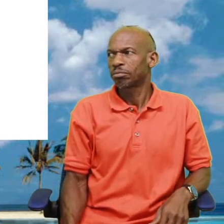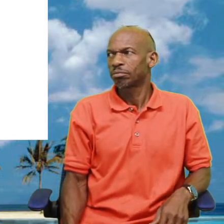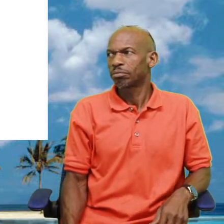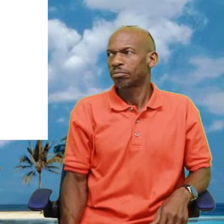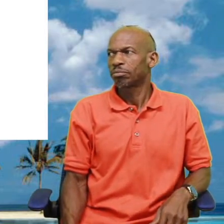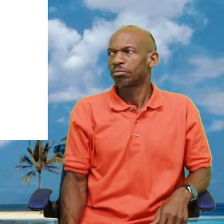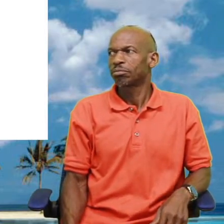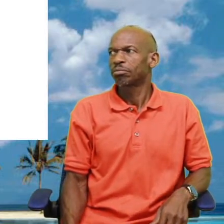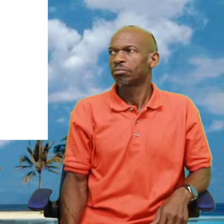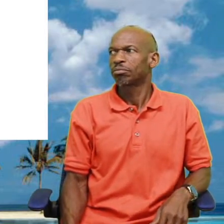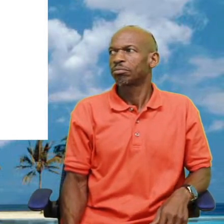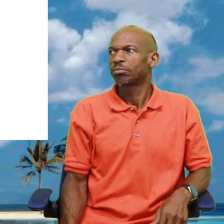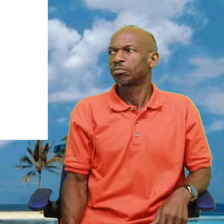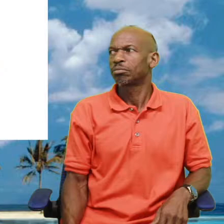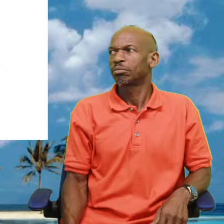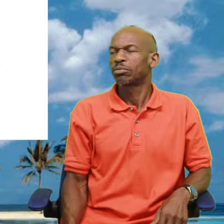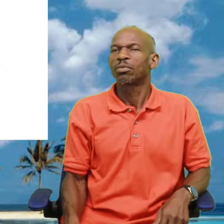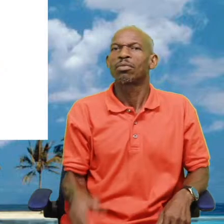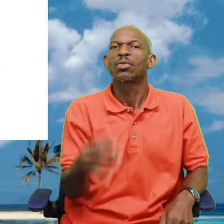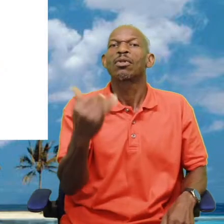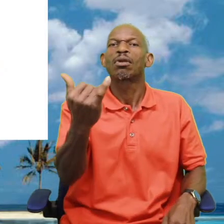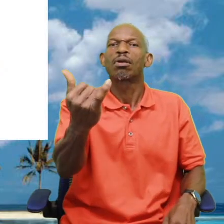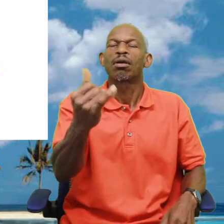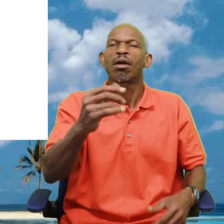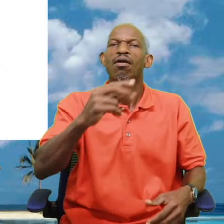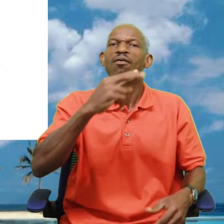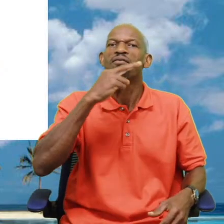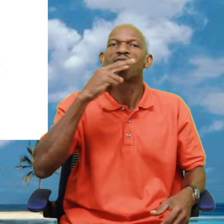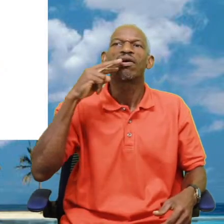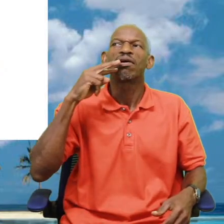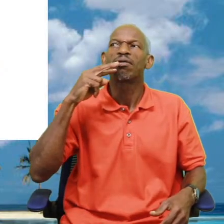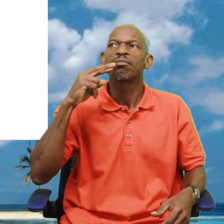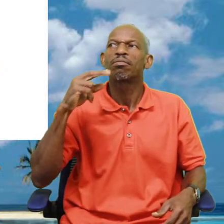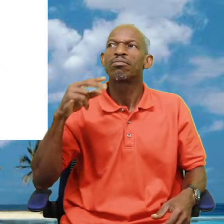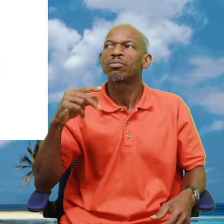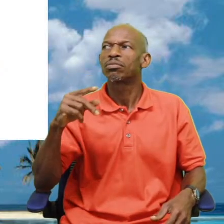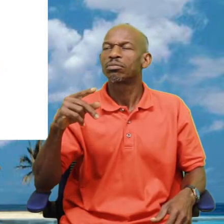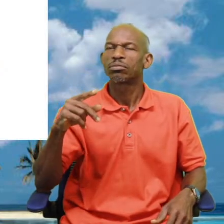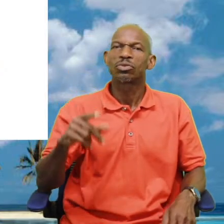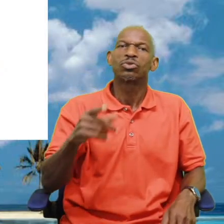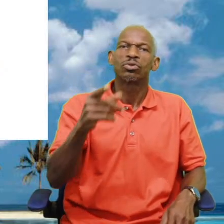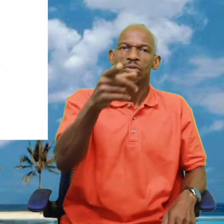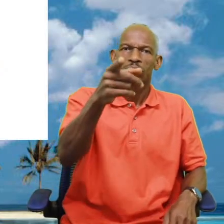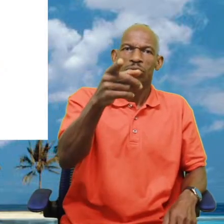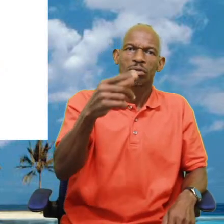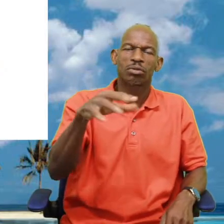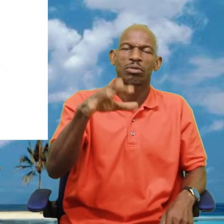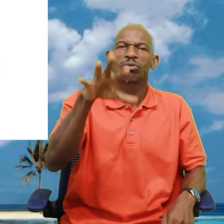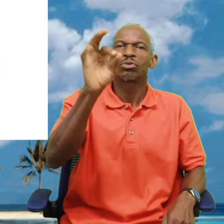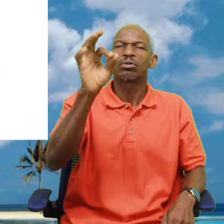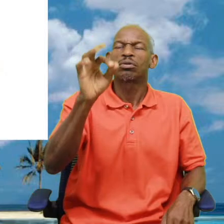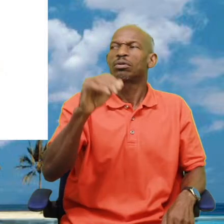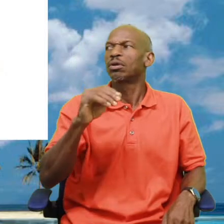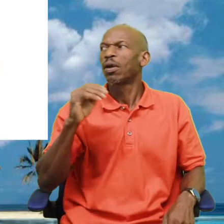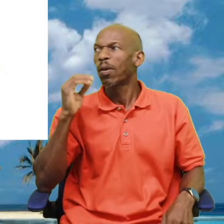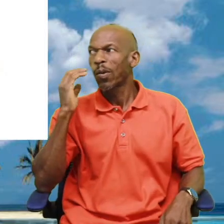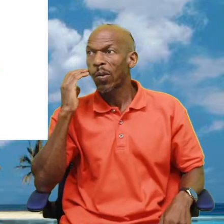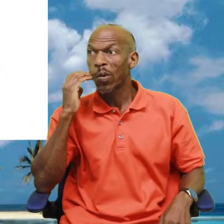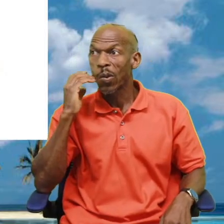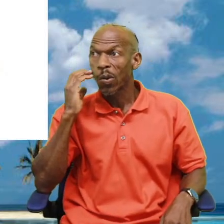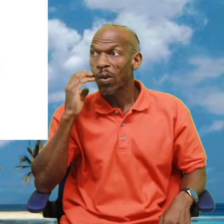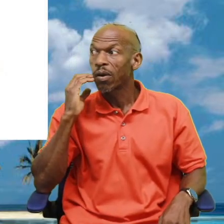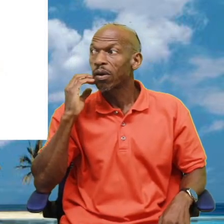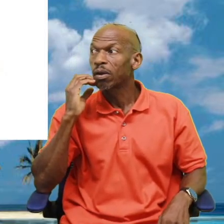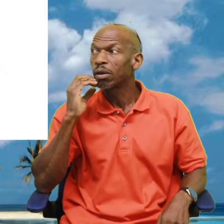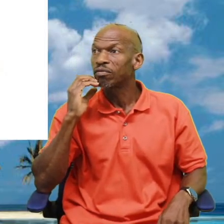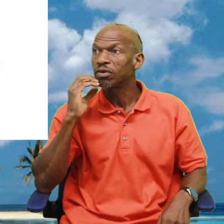And how am I going to finish my sentence? You finish it for me. You choose another adjective. Remember the adjectives I have all